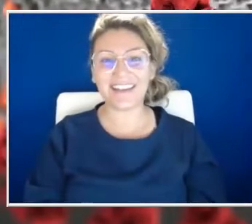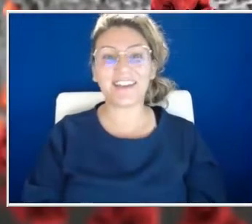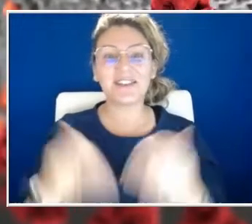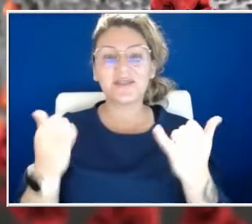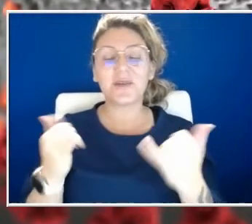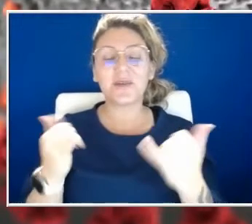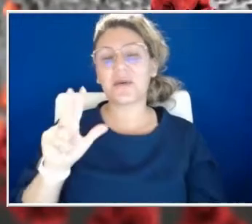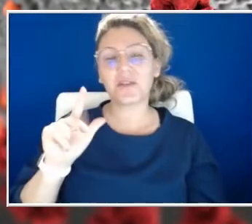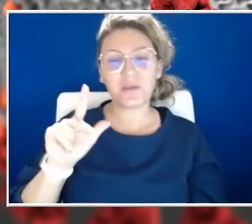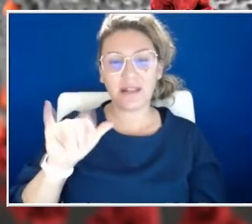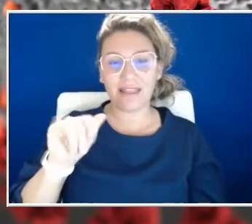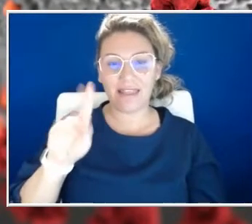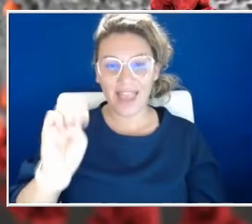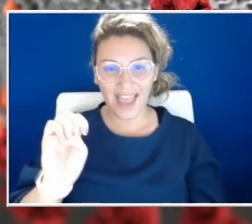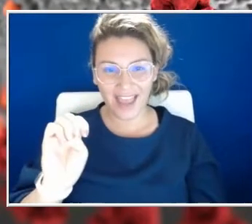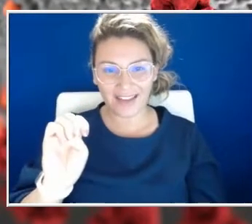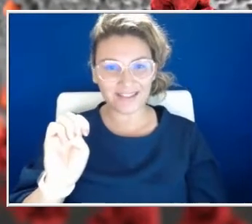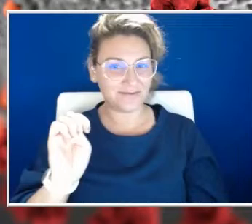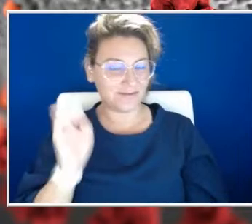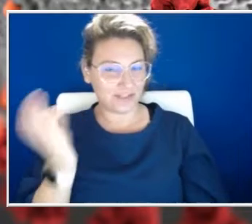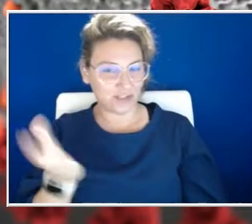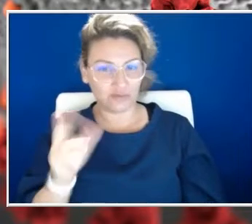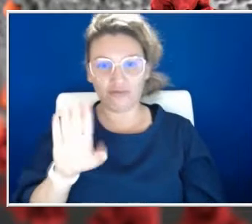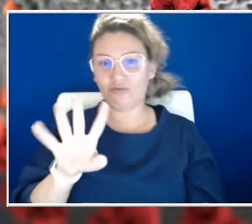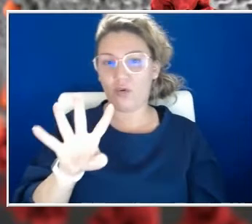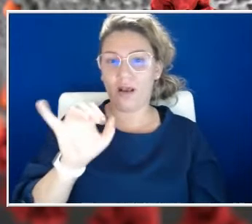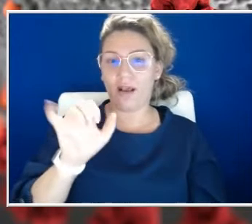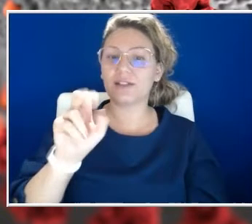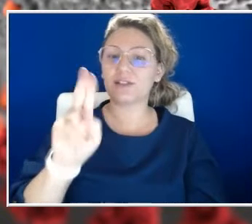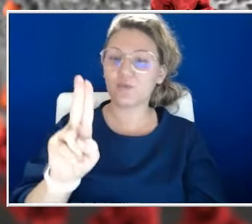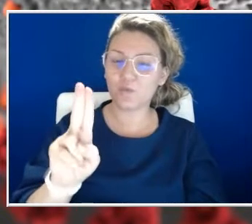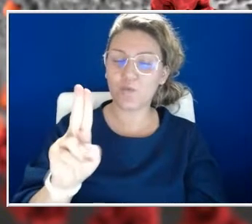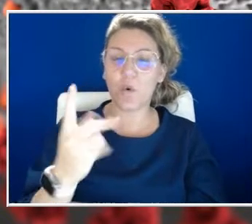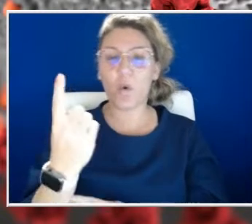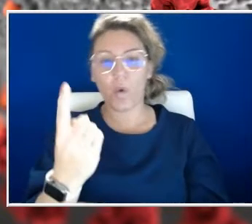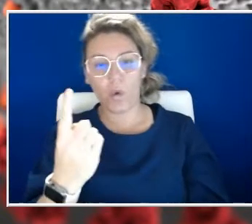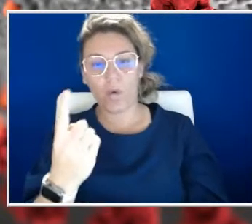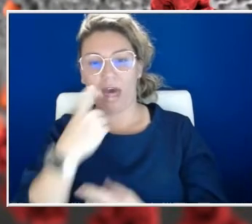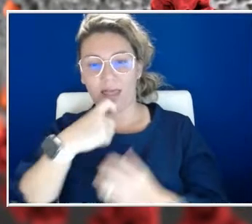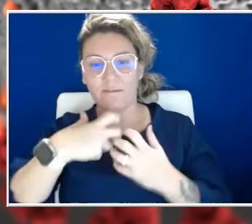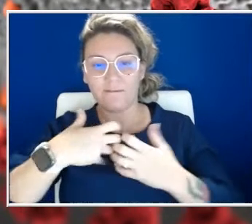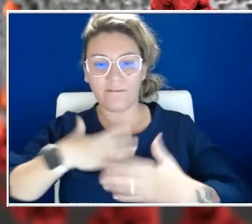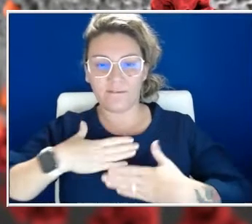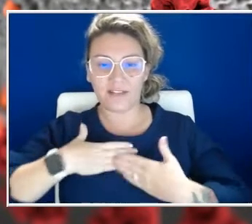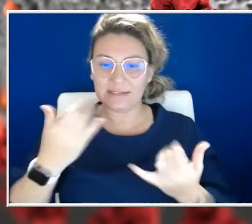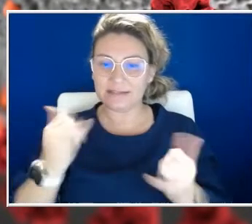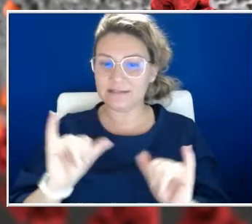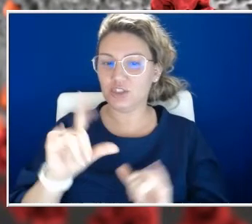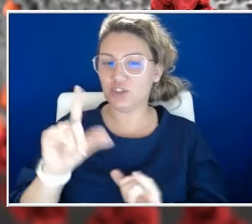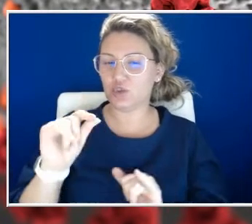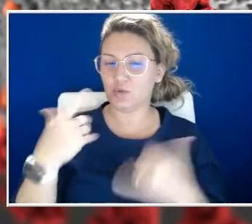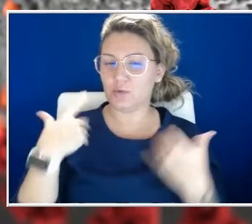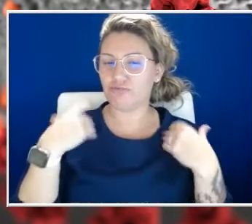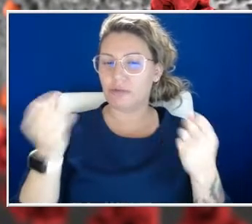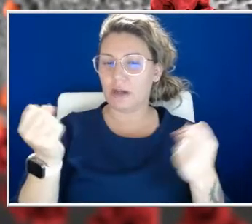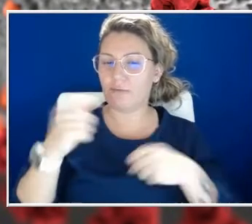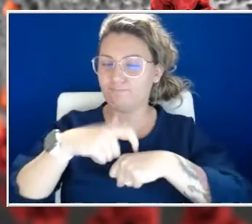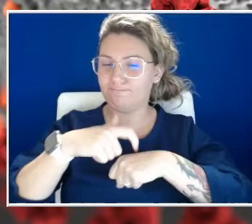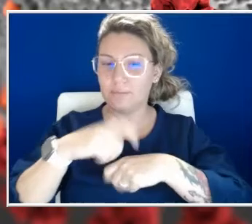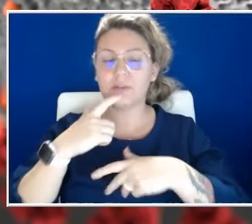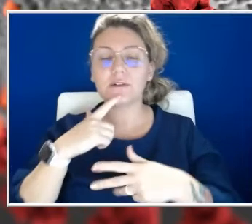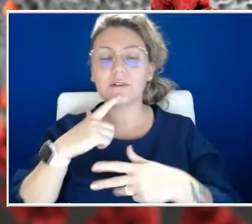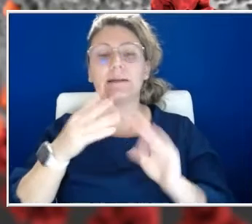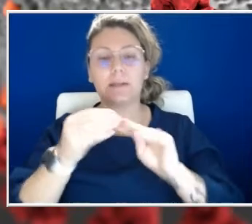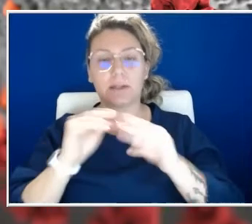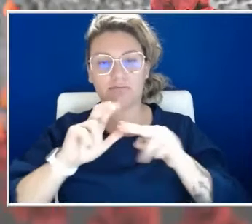23 active infections in the hospital, 4 in the ICU, 1 on the ventilator, still 20 in that recovery period. So the numbers have gone down. Hopefully that